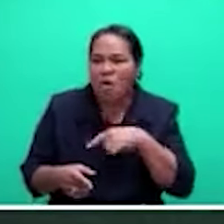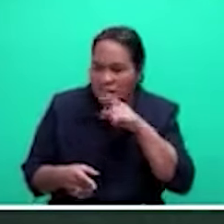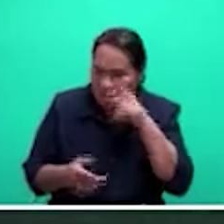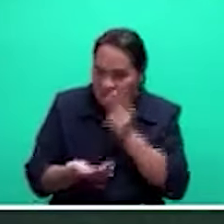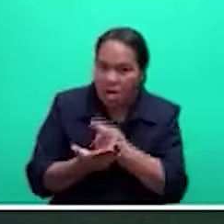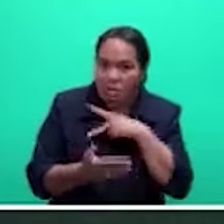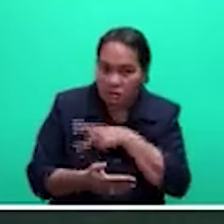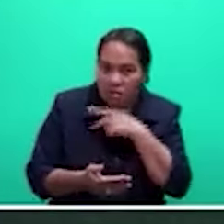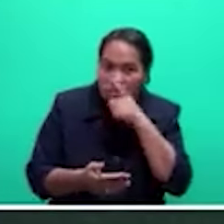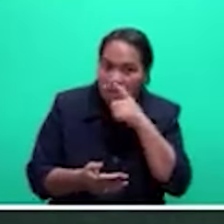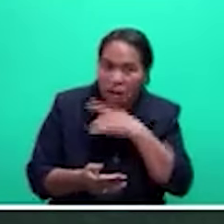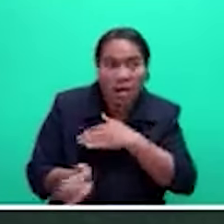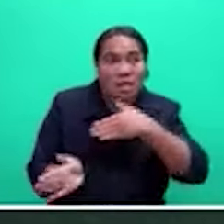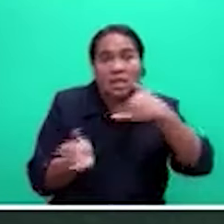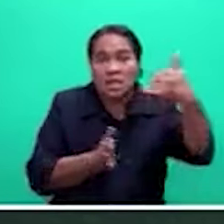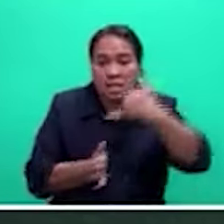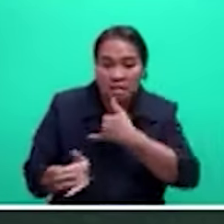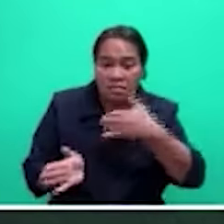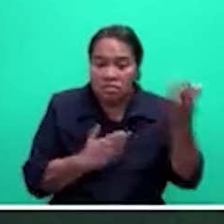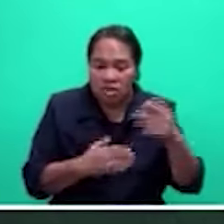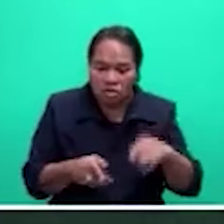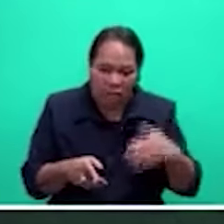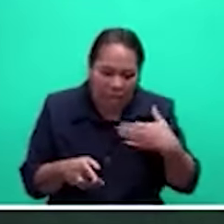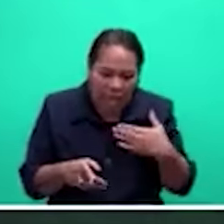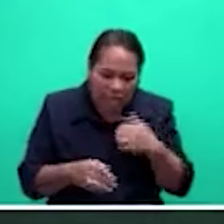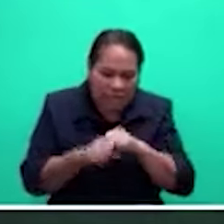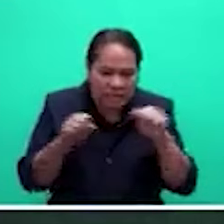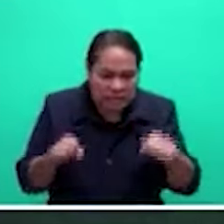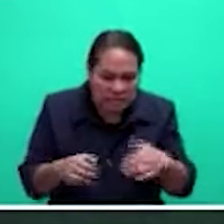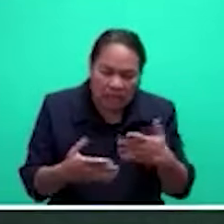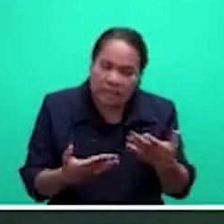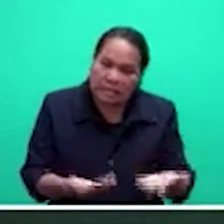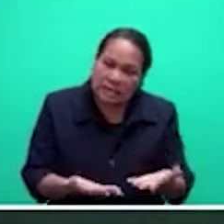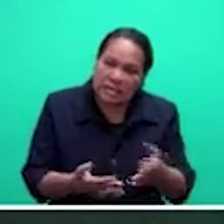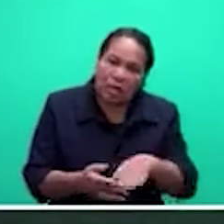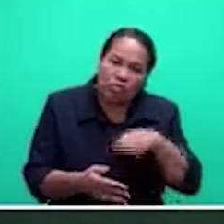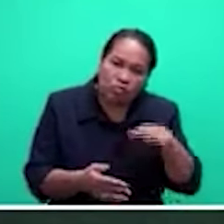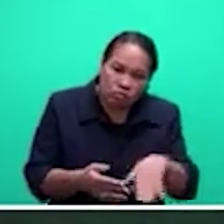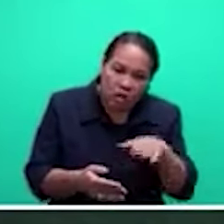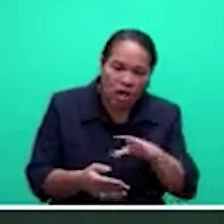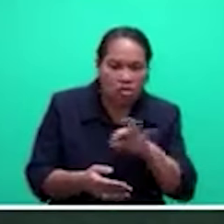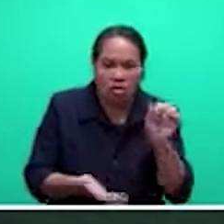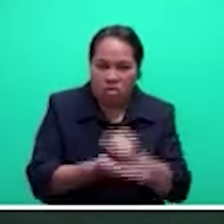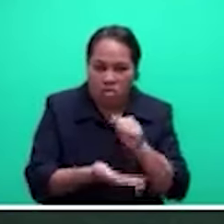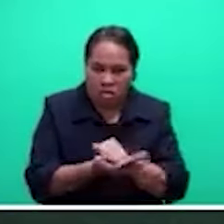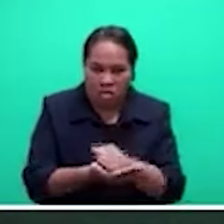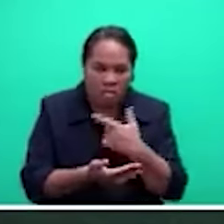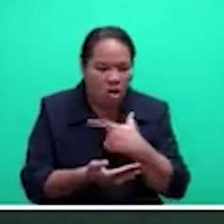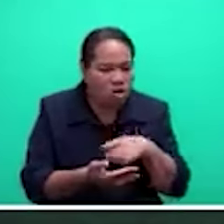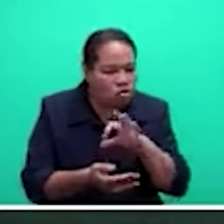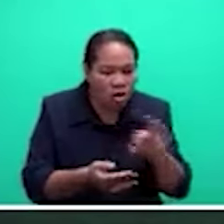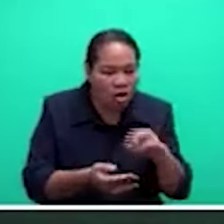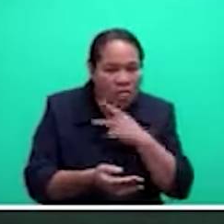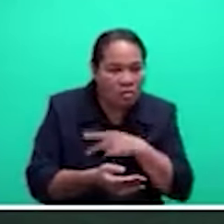skilled professionals creates a shortage of expertise within crucial sectors such as healthcare, engineering, technology,